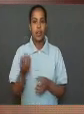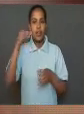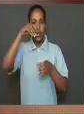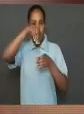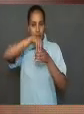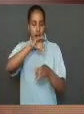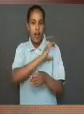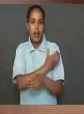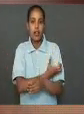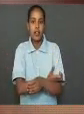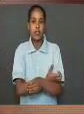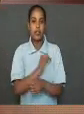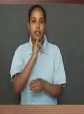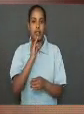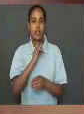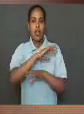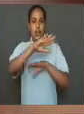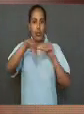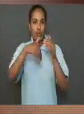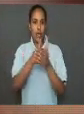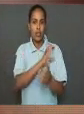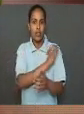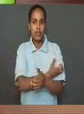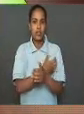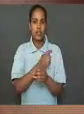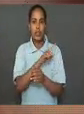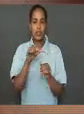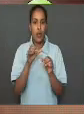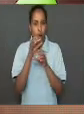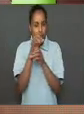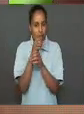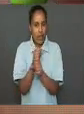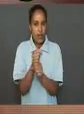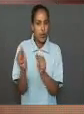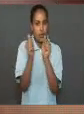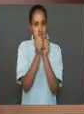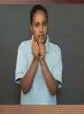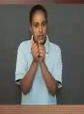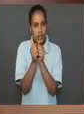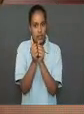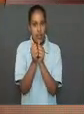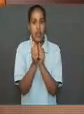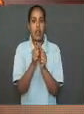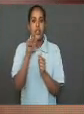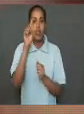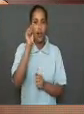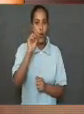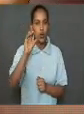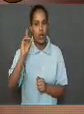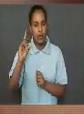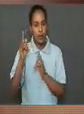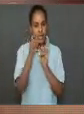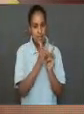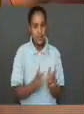Internal energy is the total energy that is contained within a thermodynamic